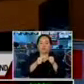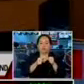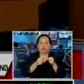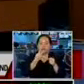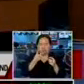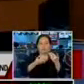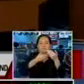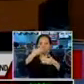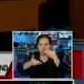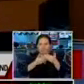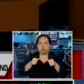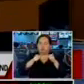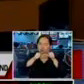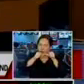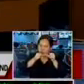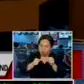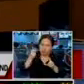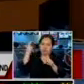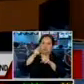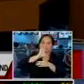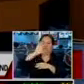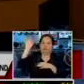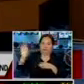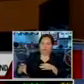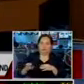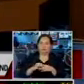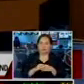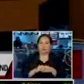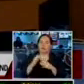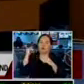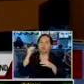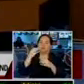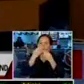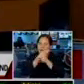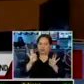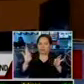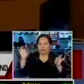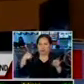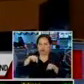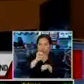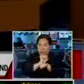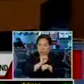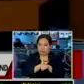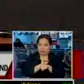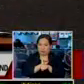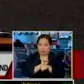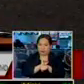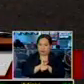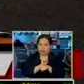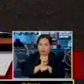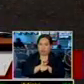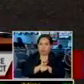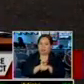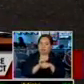this process all the way to its completion. Let us finish the job, for our oath demands